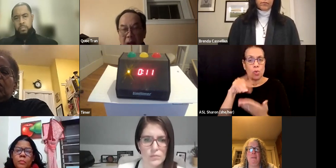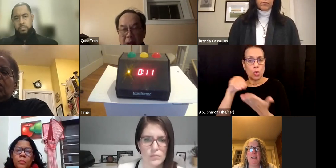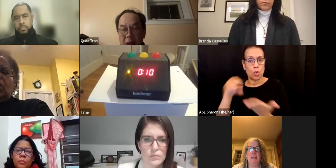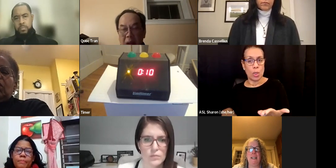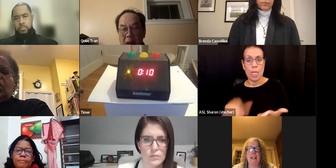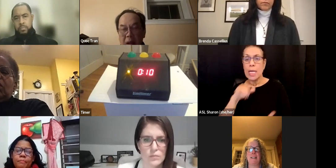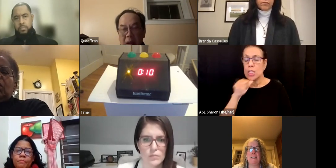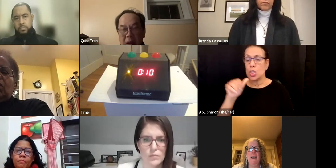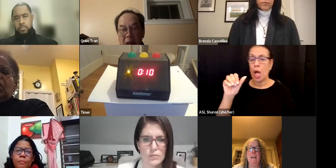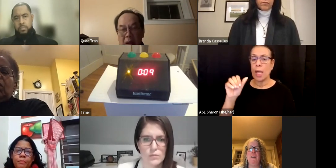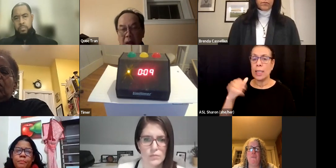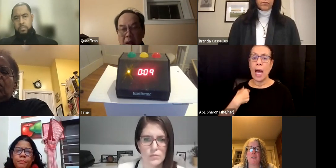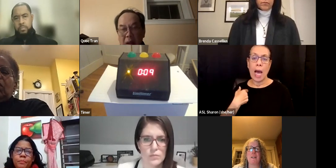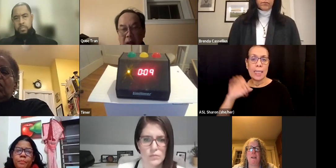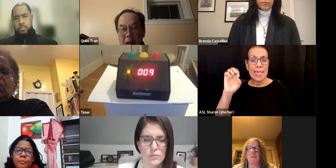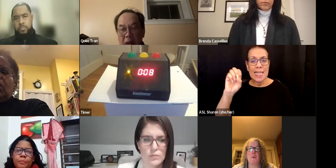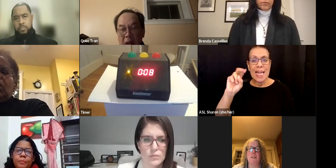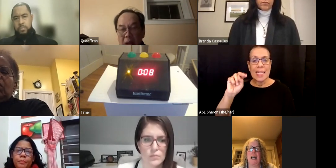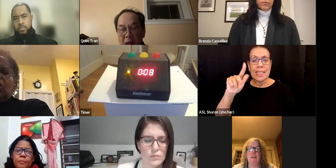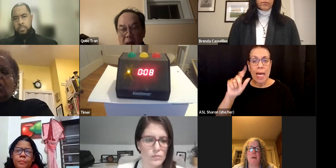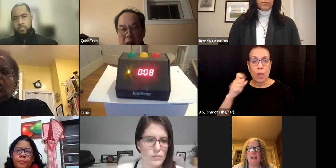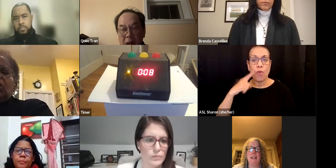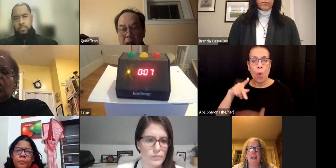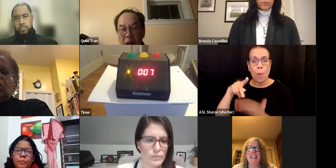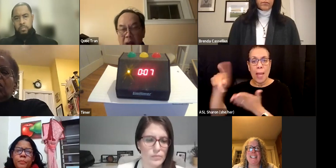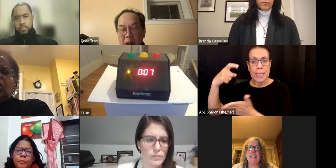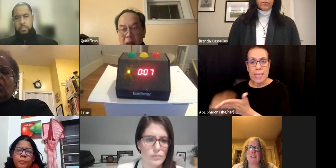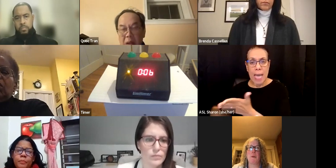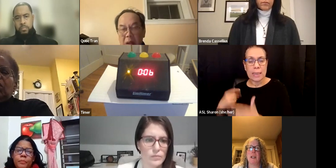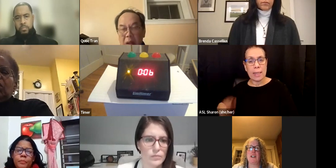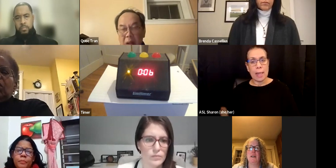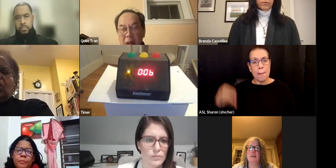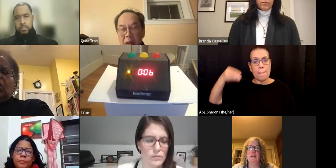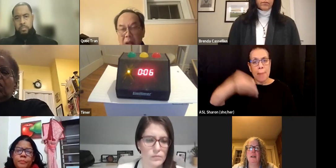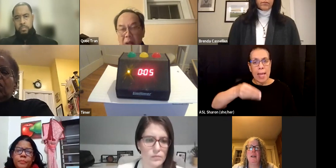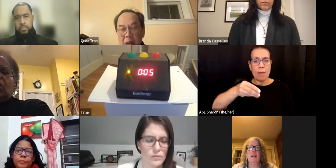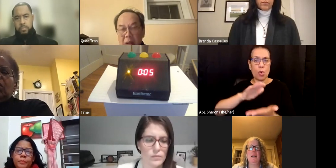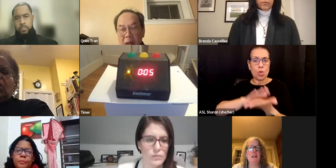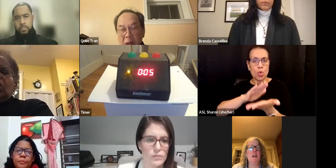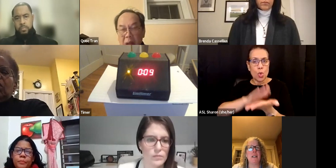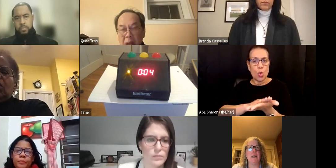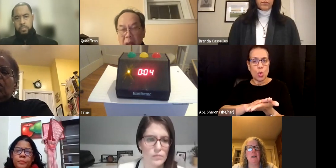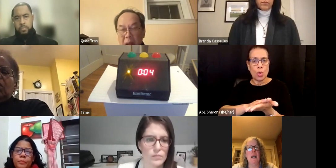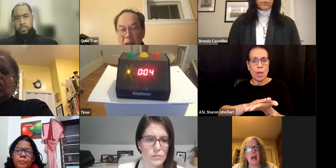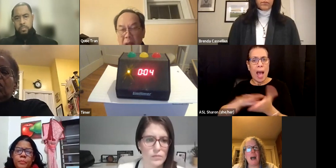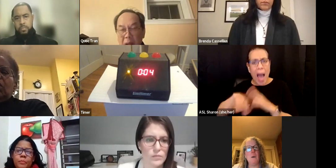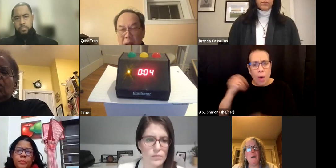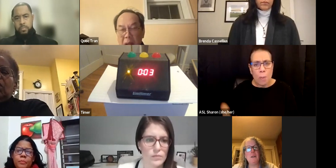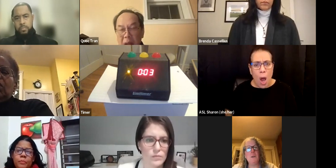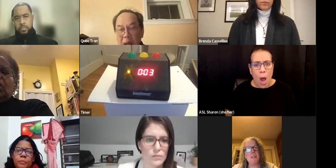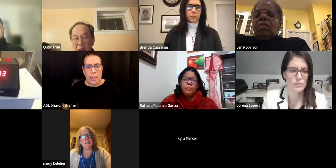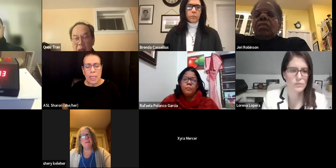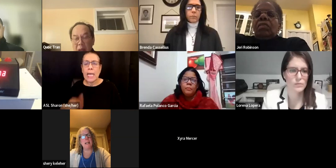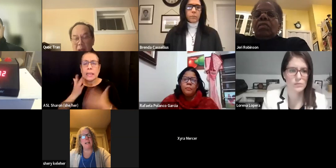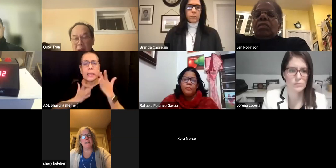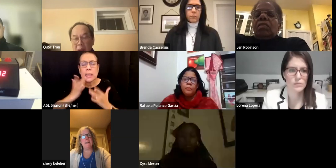entitlement to pay taxes and feel forced to pay for schools out of pocket it's desperation in closing how